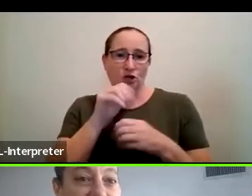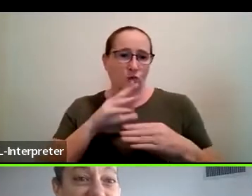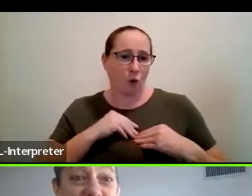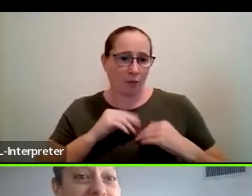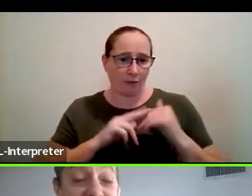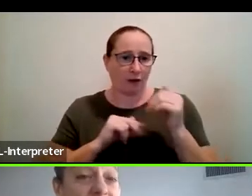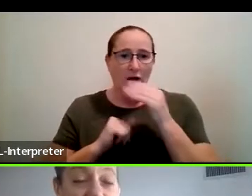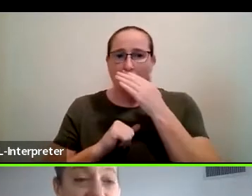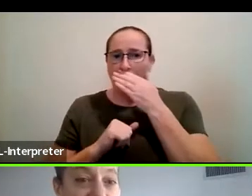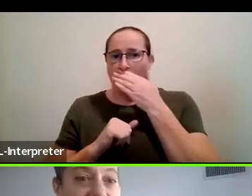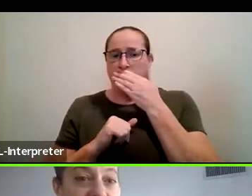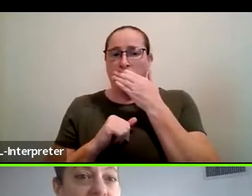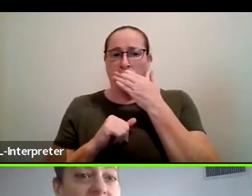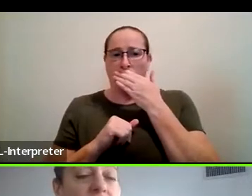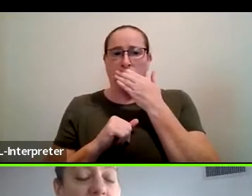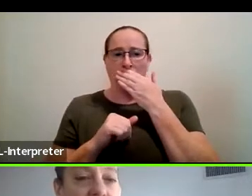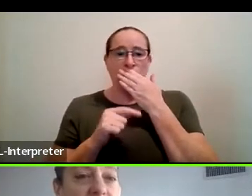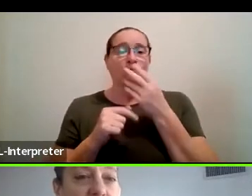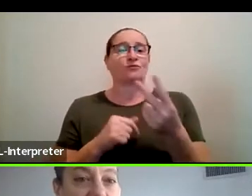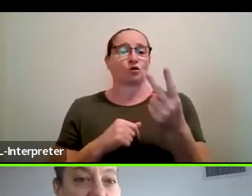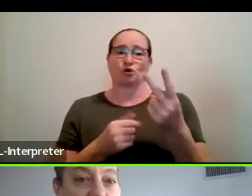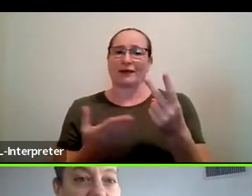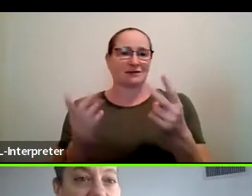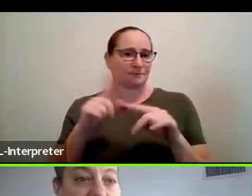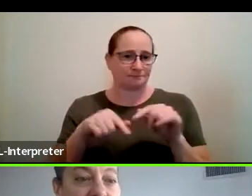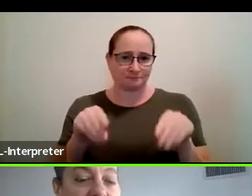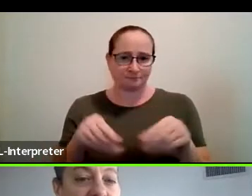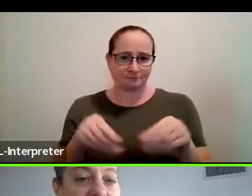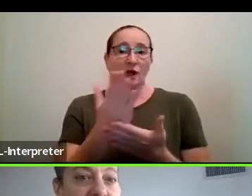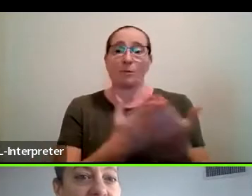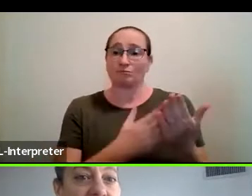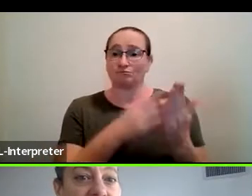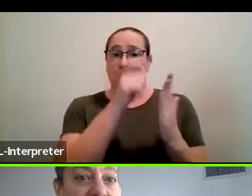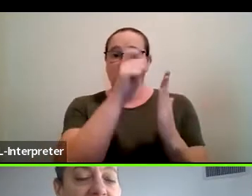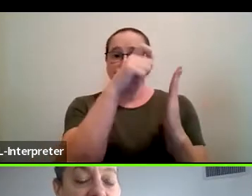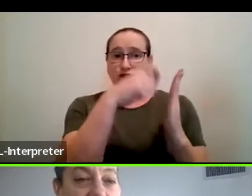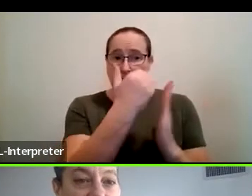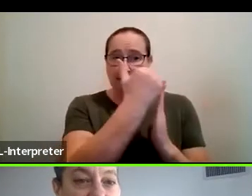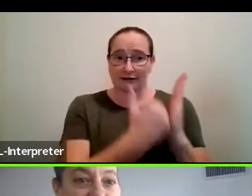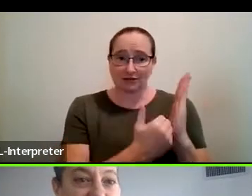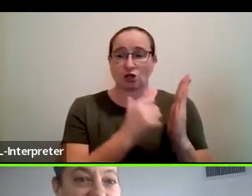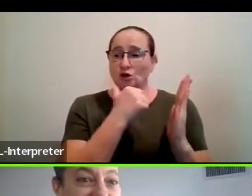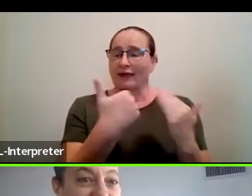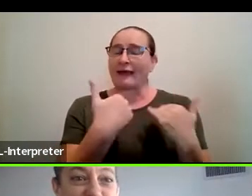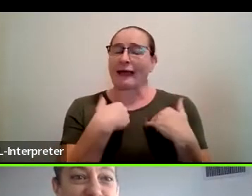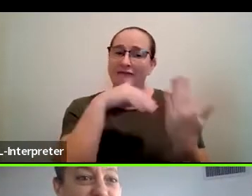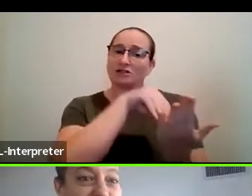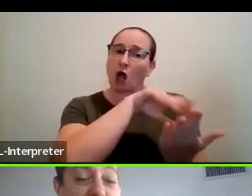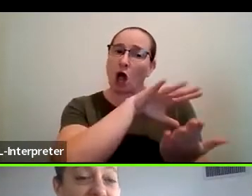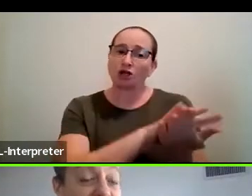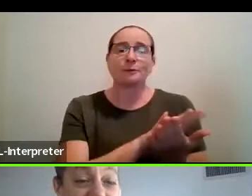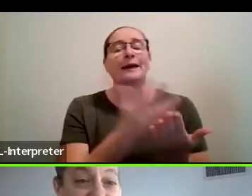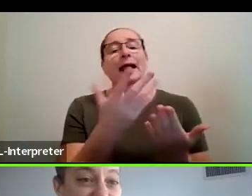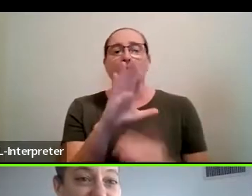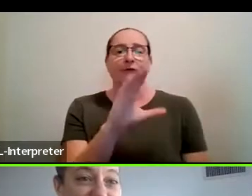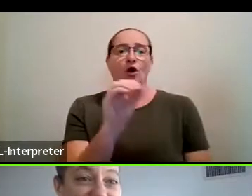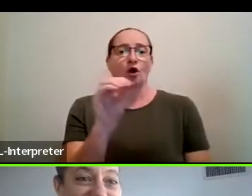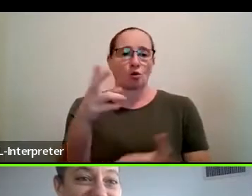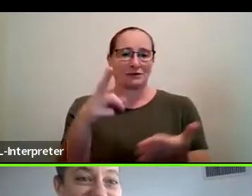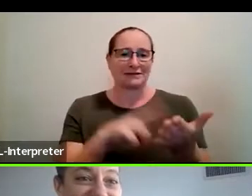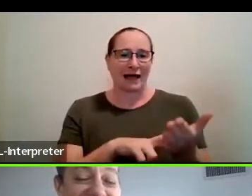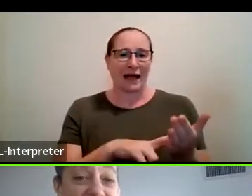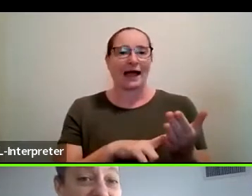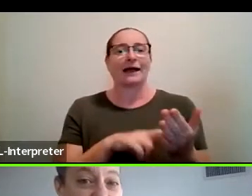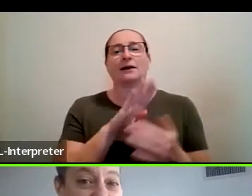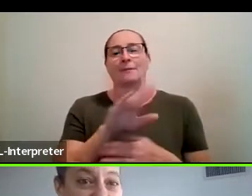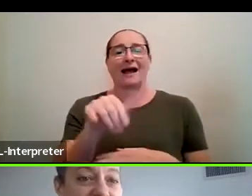are the two things that we cannot provide. Part of the reason we created the checklist is so they at least have a document that's sort of co-signed by 5 different